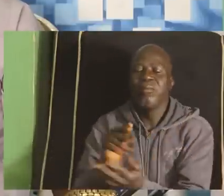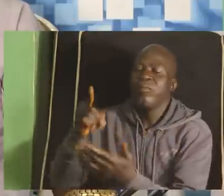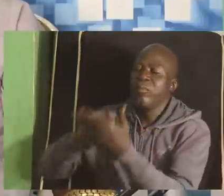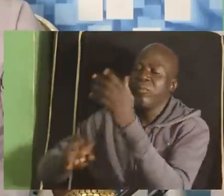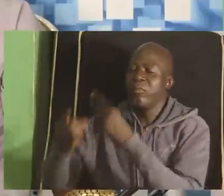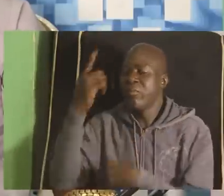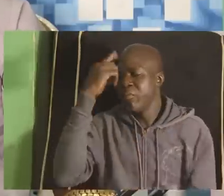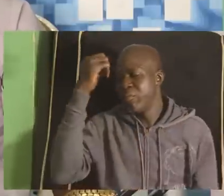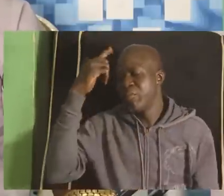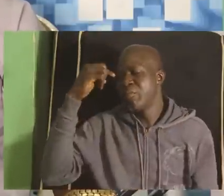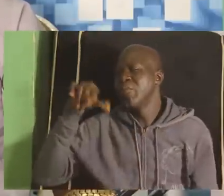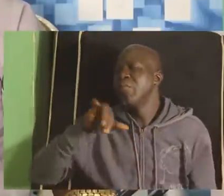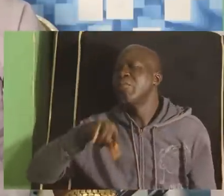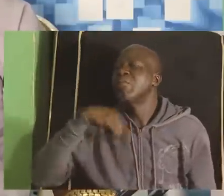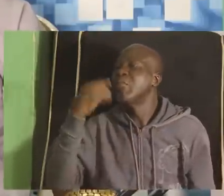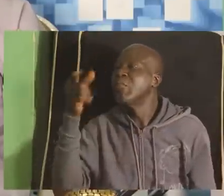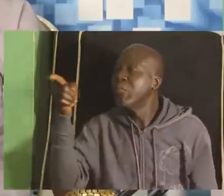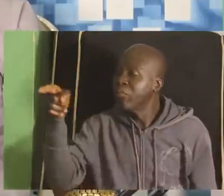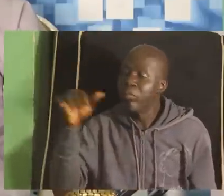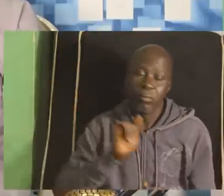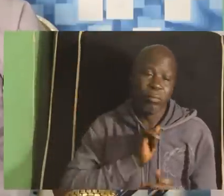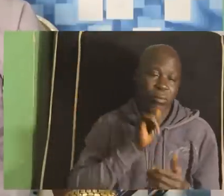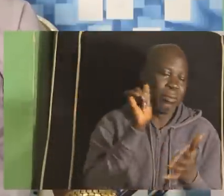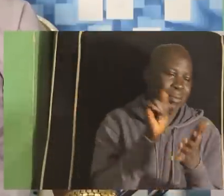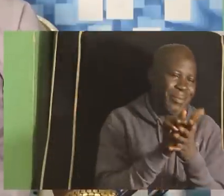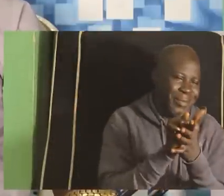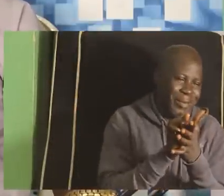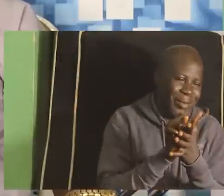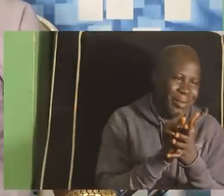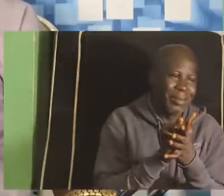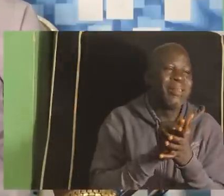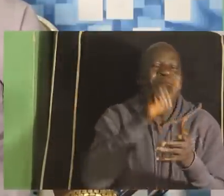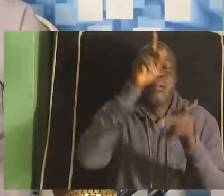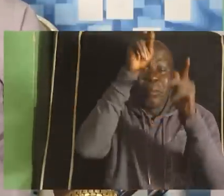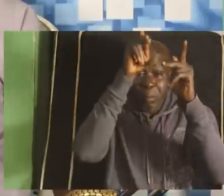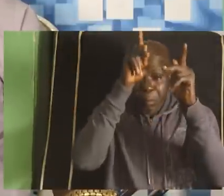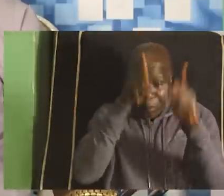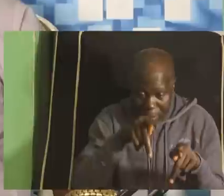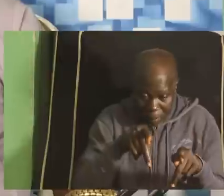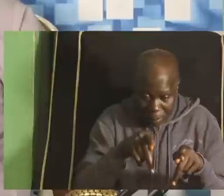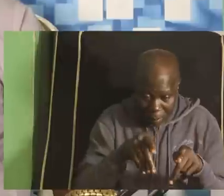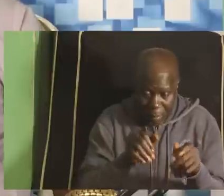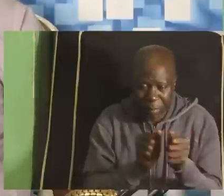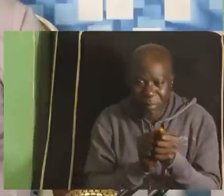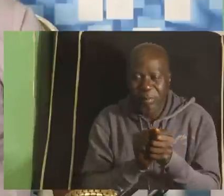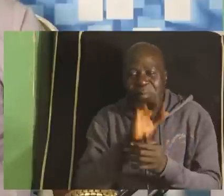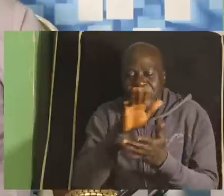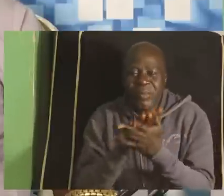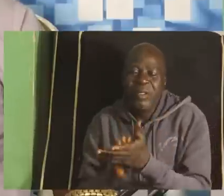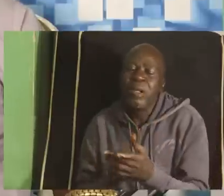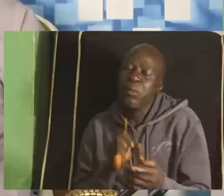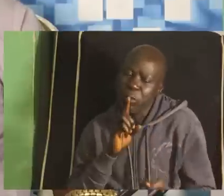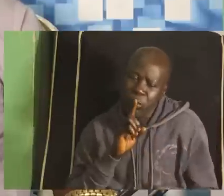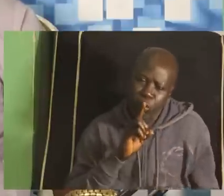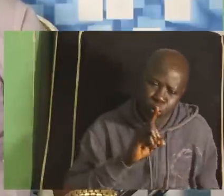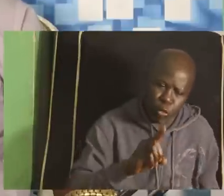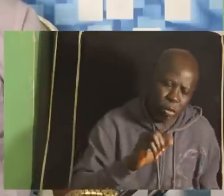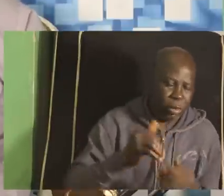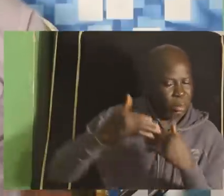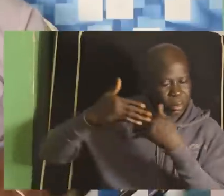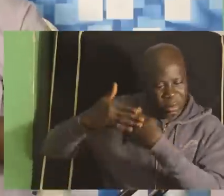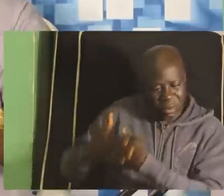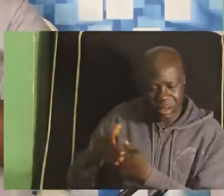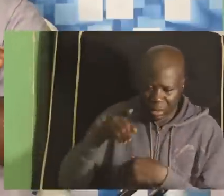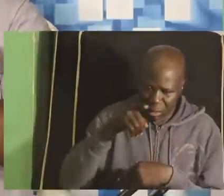dream is telling you is that eniyan Allah re kere ke ti wo finu kankan o wa legbe re a treasure person that you trust is beside